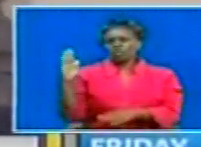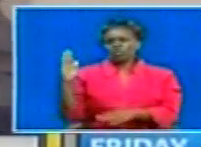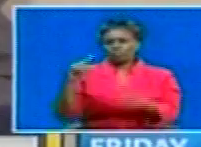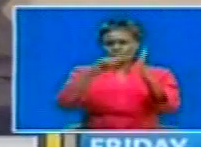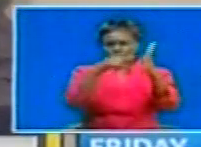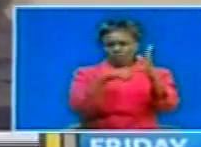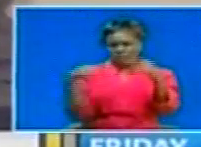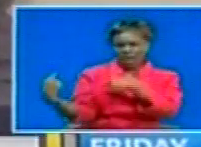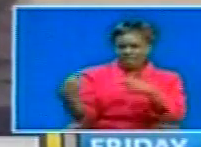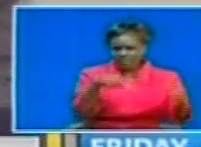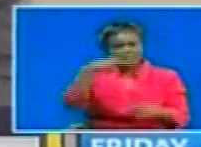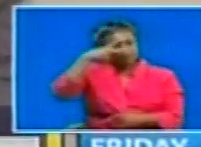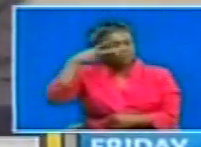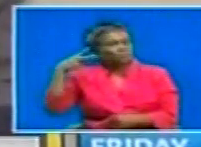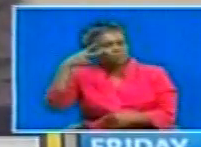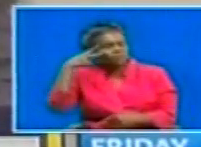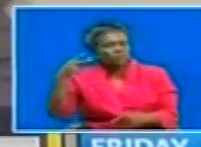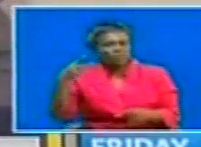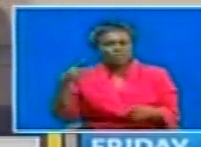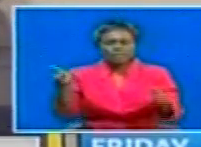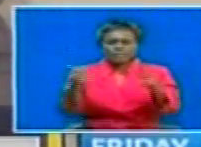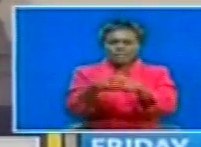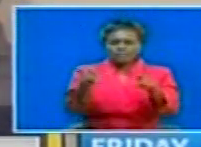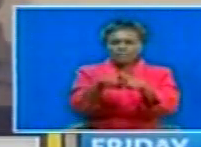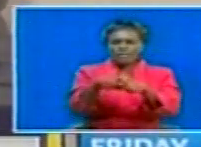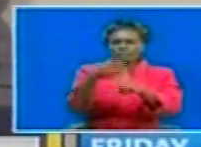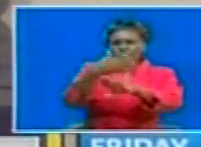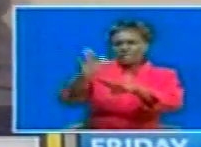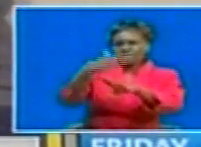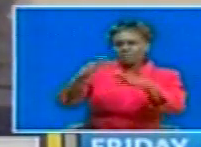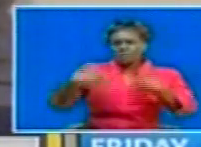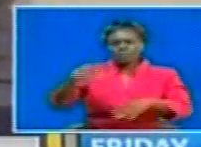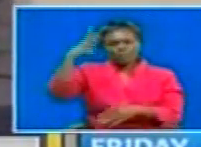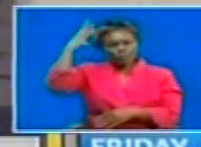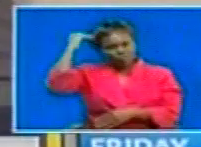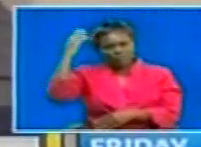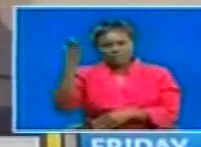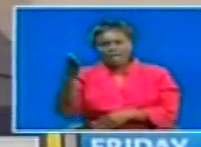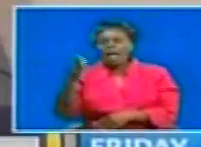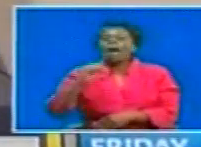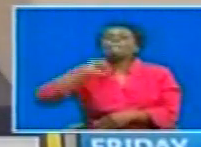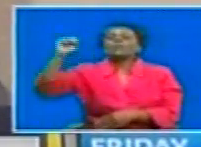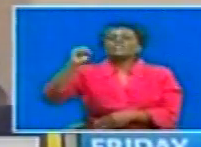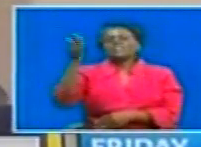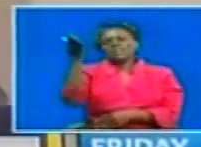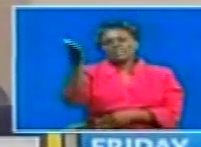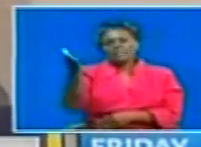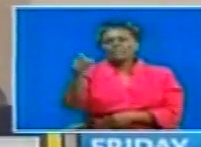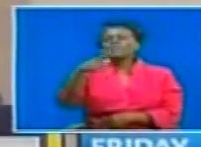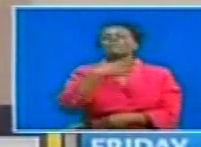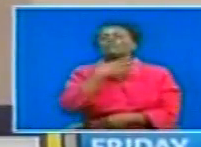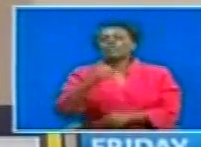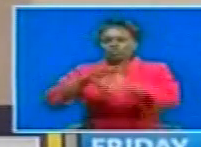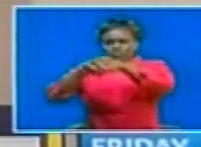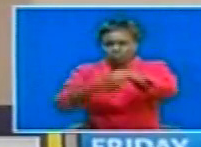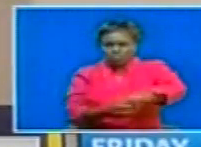as fighting terrorism or our AMISOM deployment in Somalia, there are politicians willing to undermine